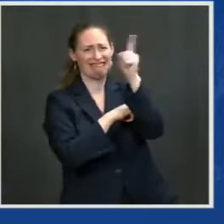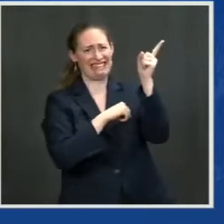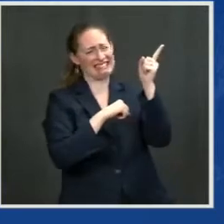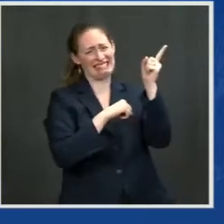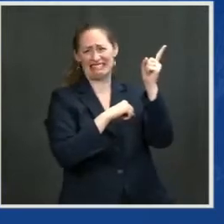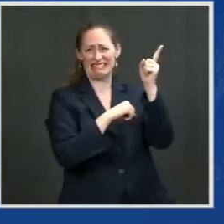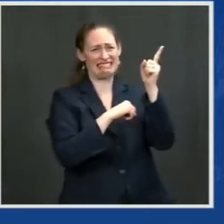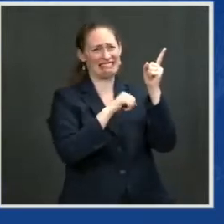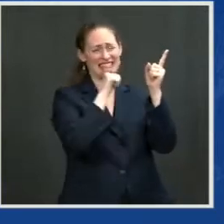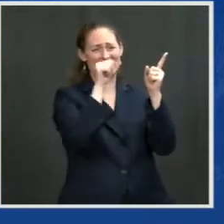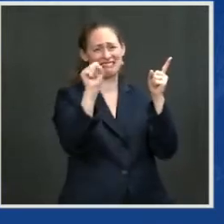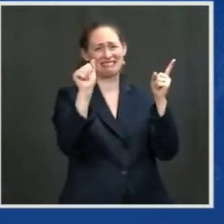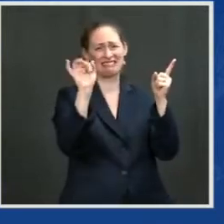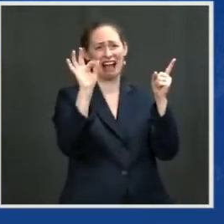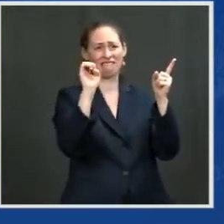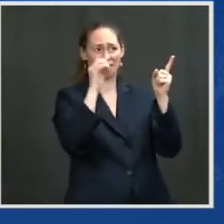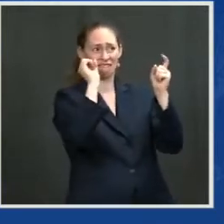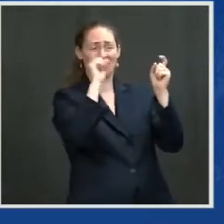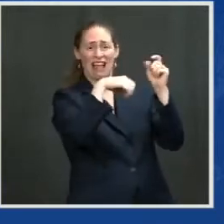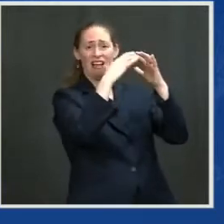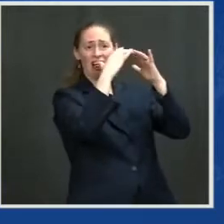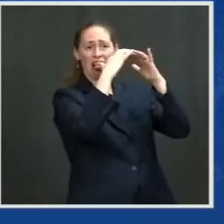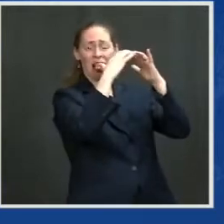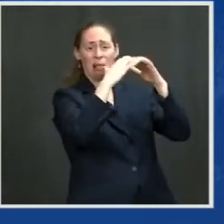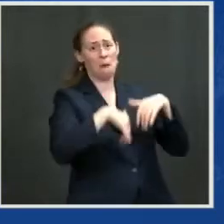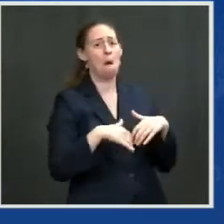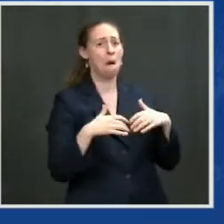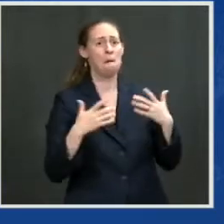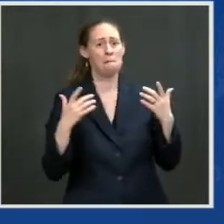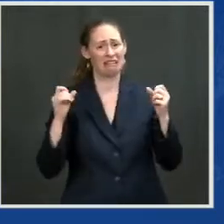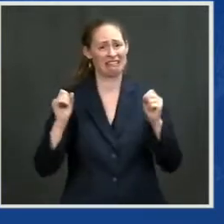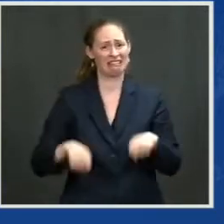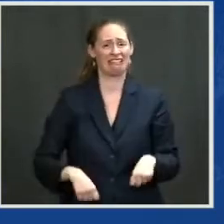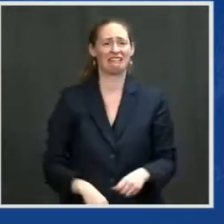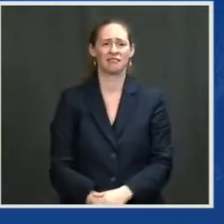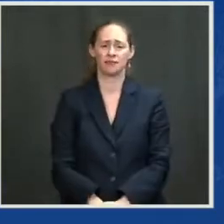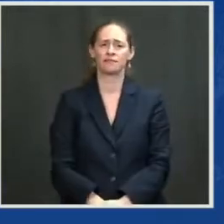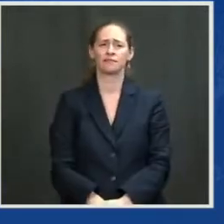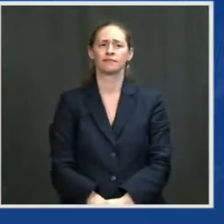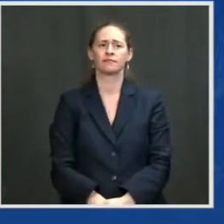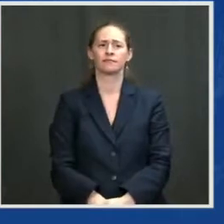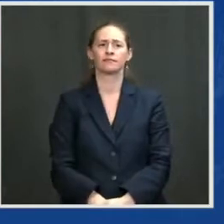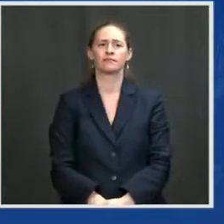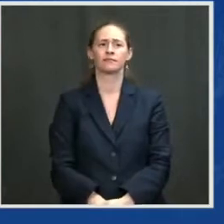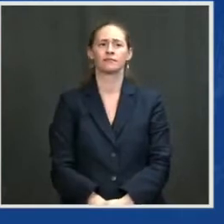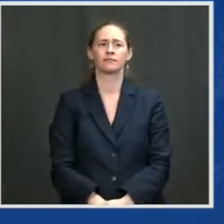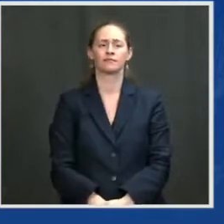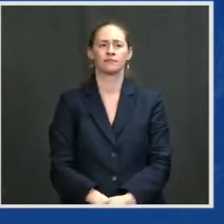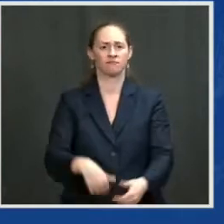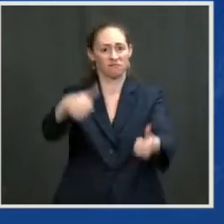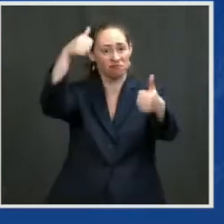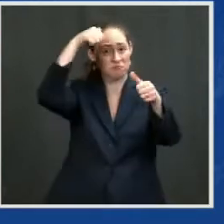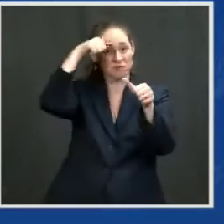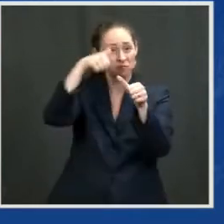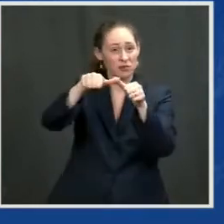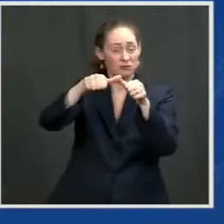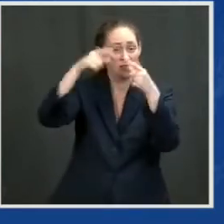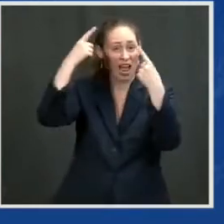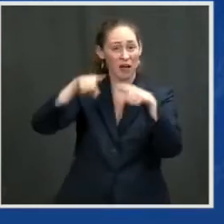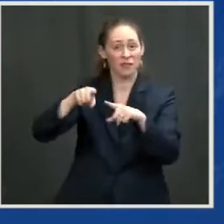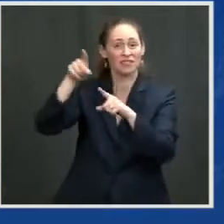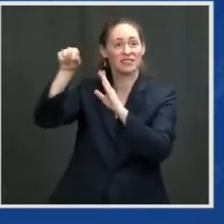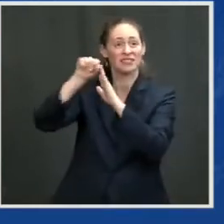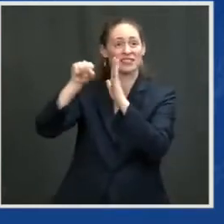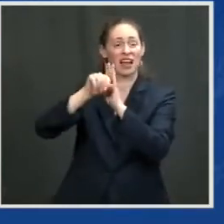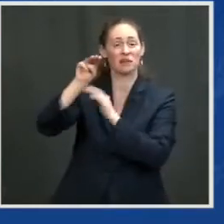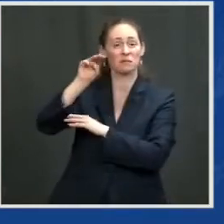deteriorate. Remember a few years ago, 2 counties over in Mississippi had to shut down more than 60 bridges